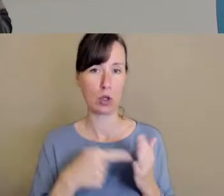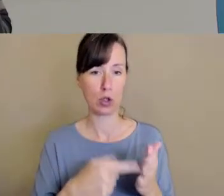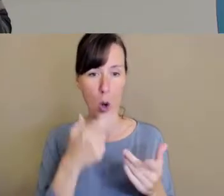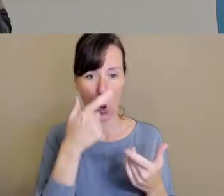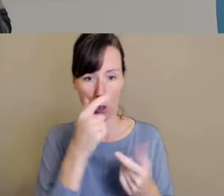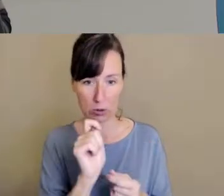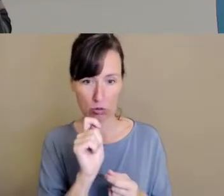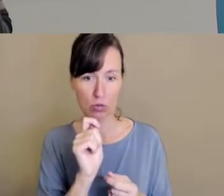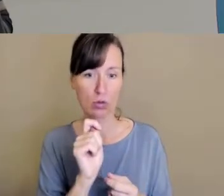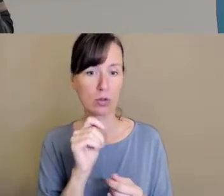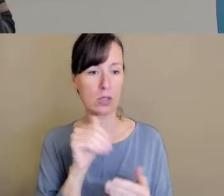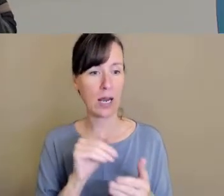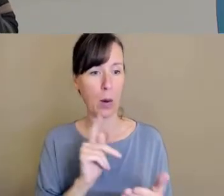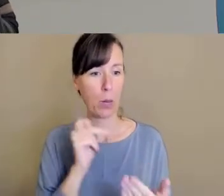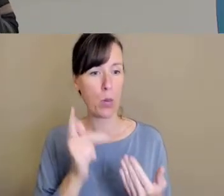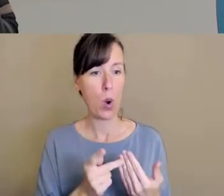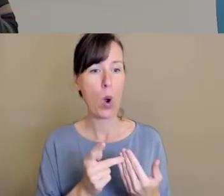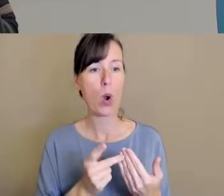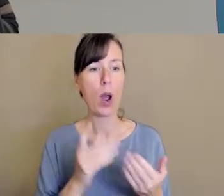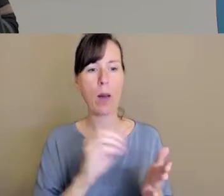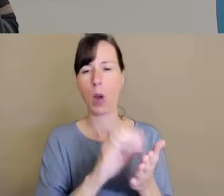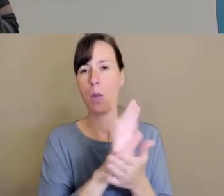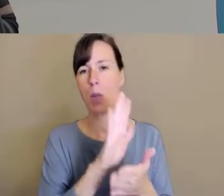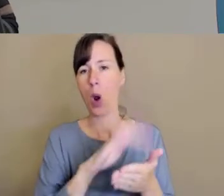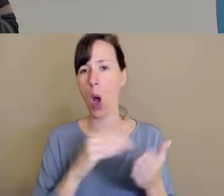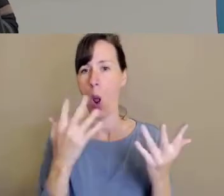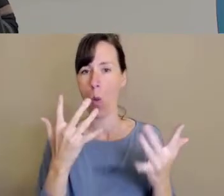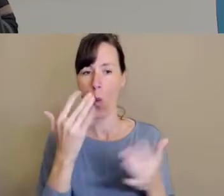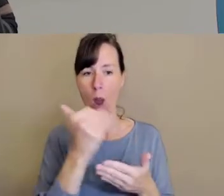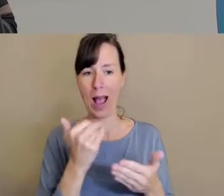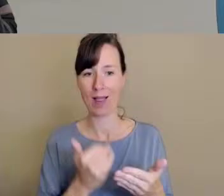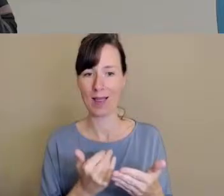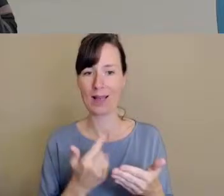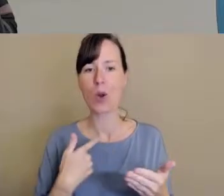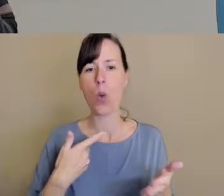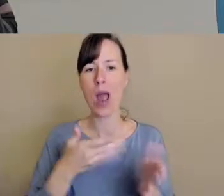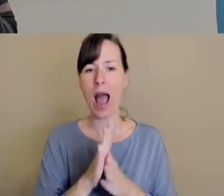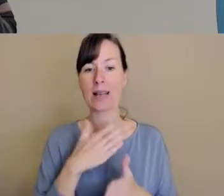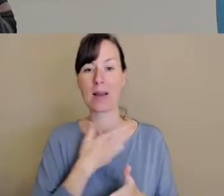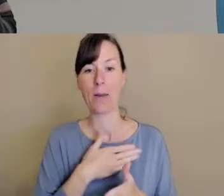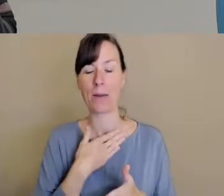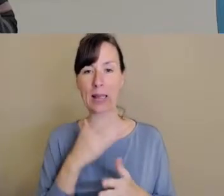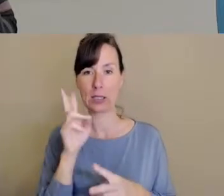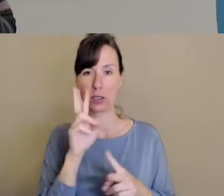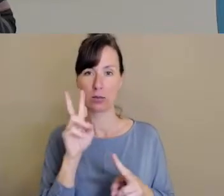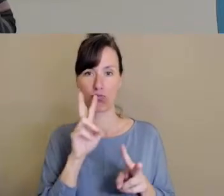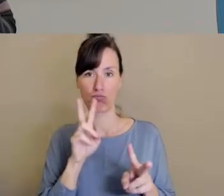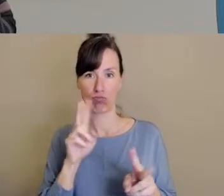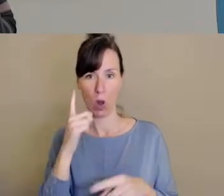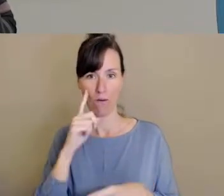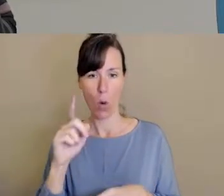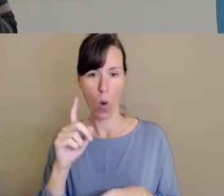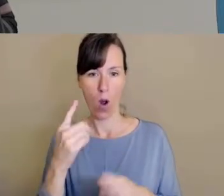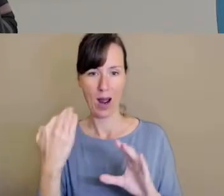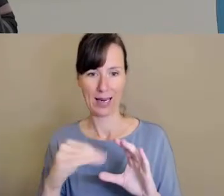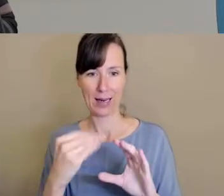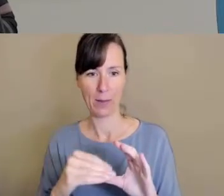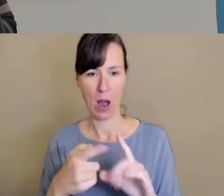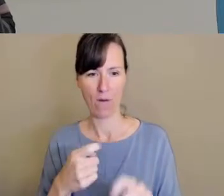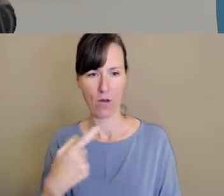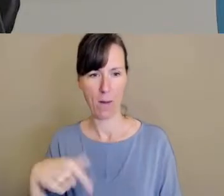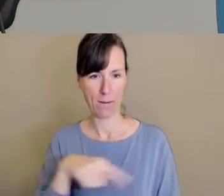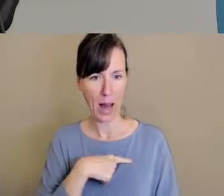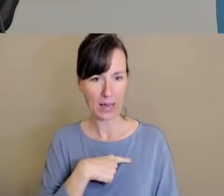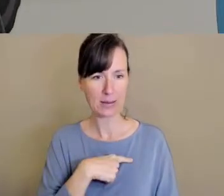email from Compost Crew. They'll be looking for feedback on if you're still interested in the program, and then they'll provide next steps for what you can